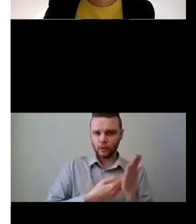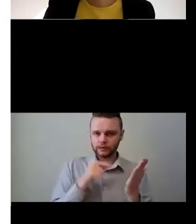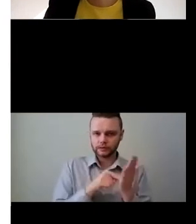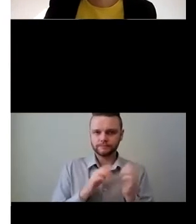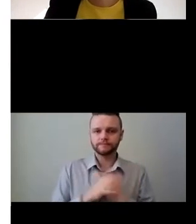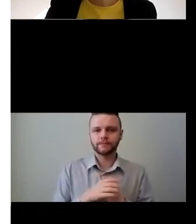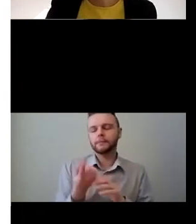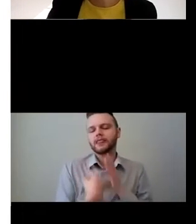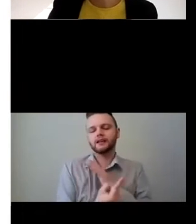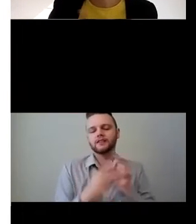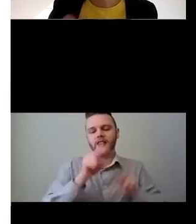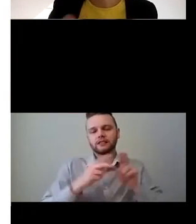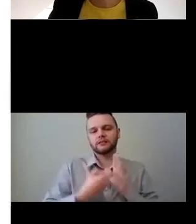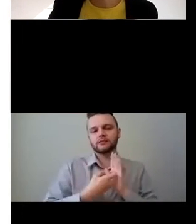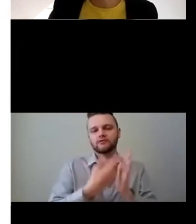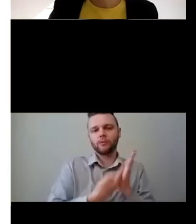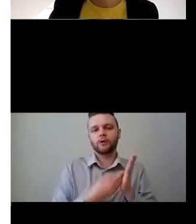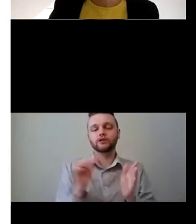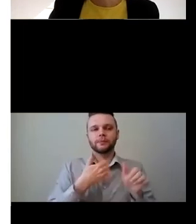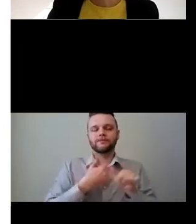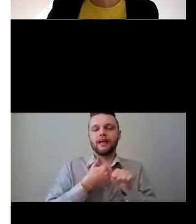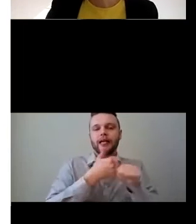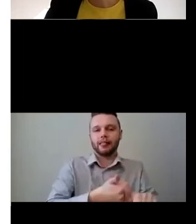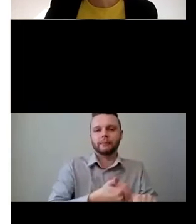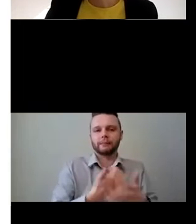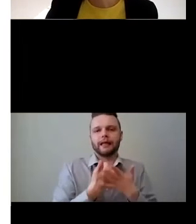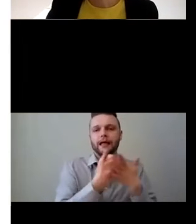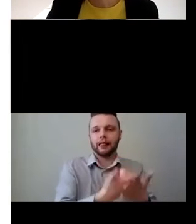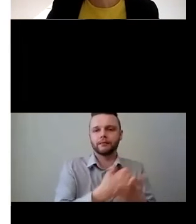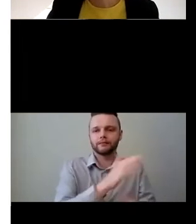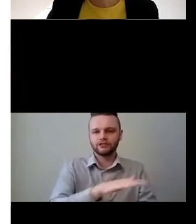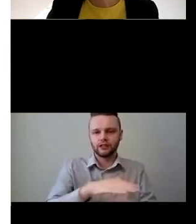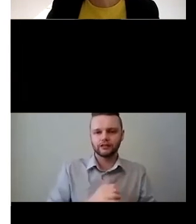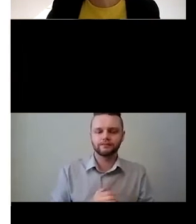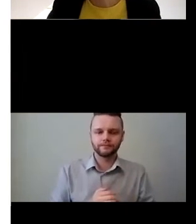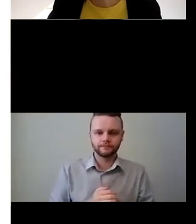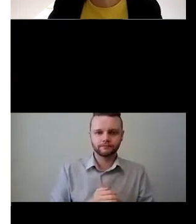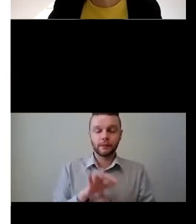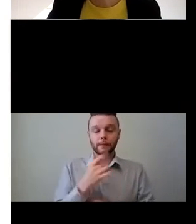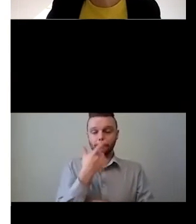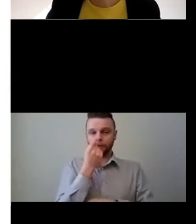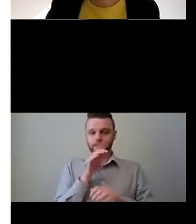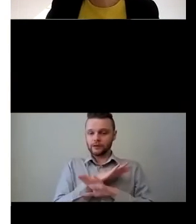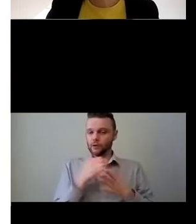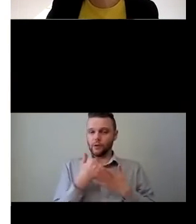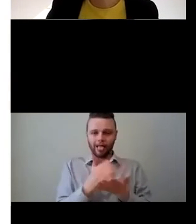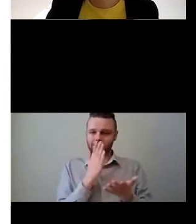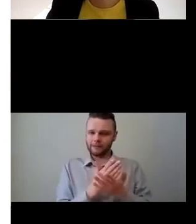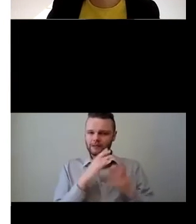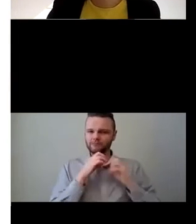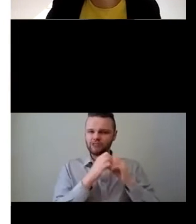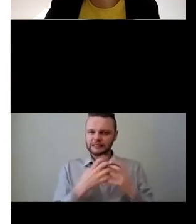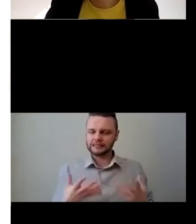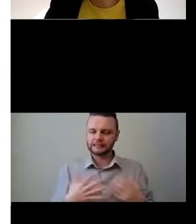individual assessment report is there to help the child, but it might not always be helping them in practice. And that's also